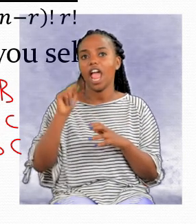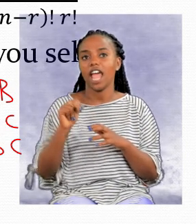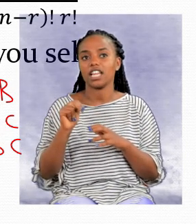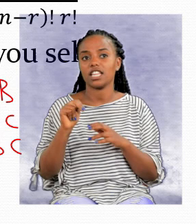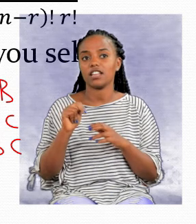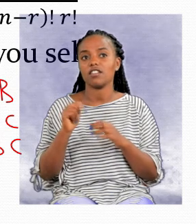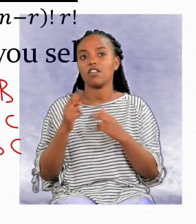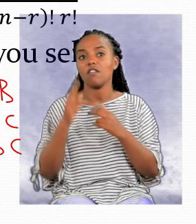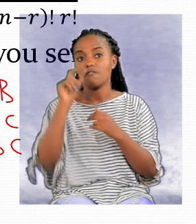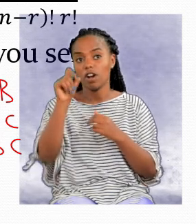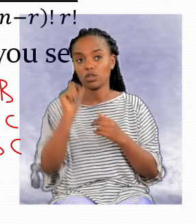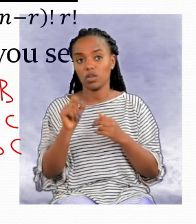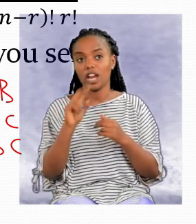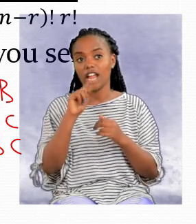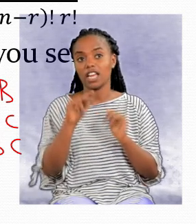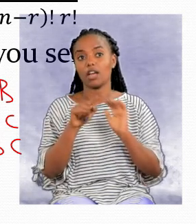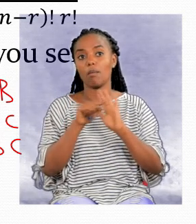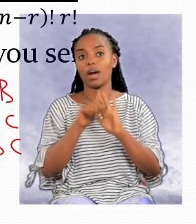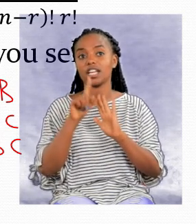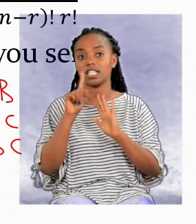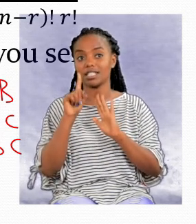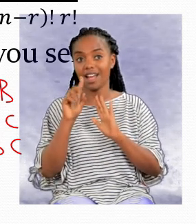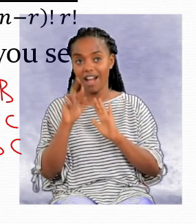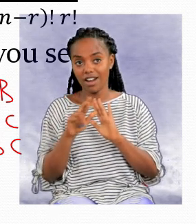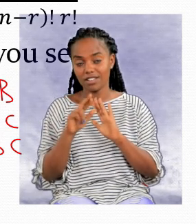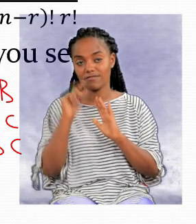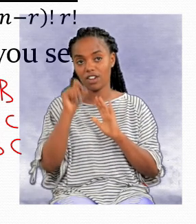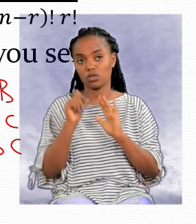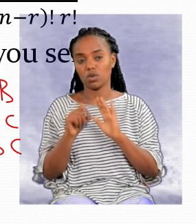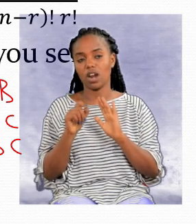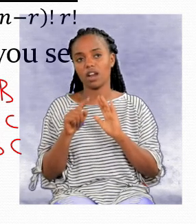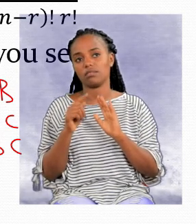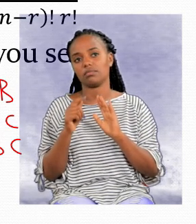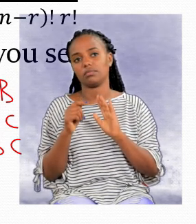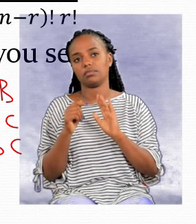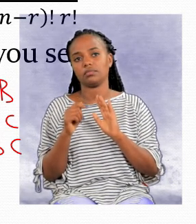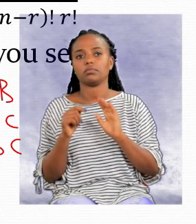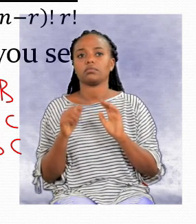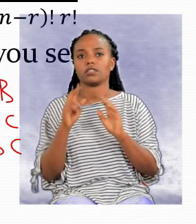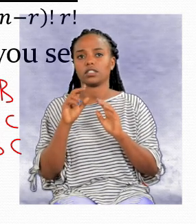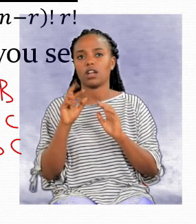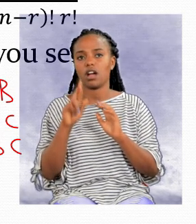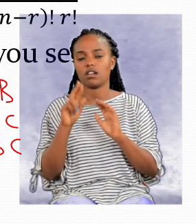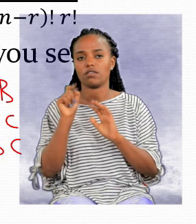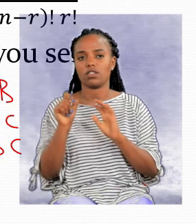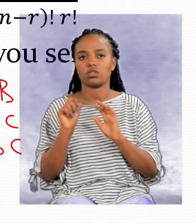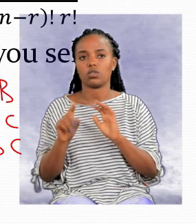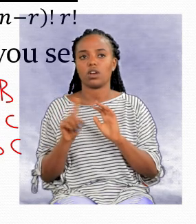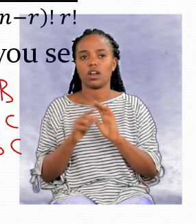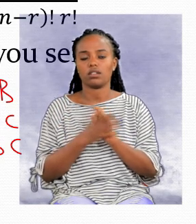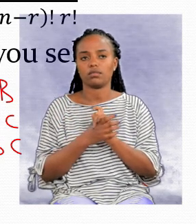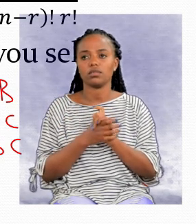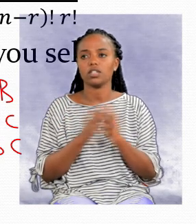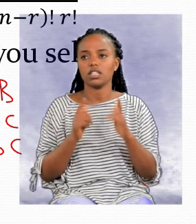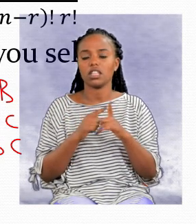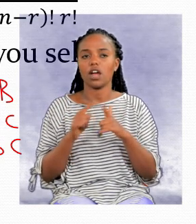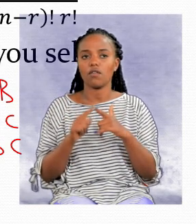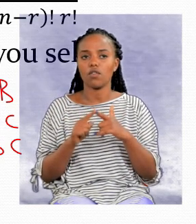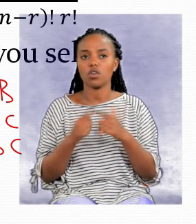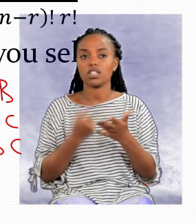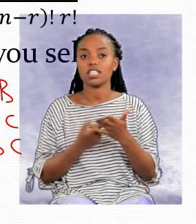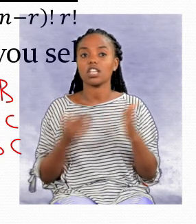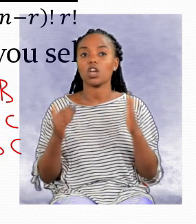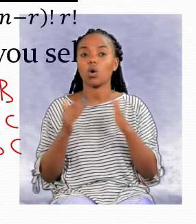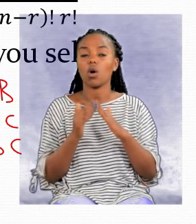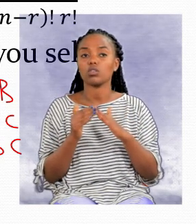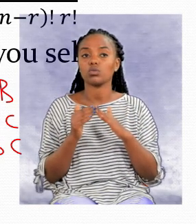n minus r, and r factorial. So here, 3 factorial, 3 minus 2 factorial times 2 factorial. Therefore, this equal